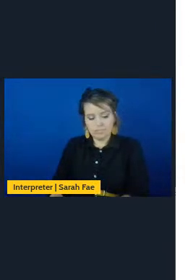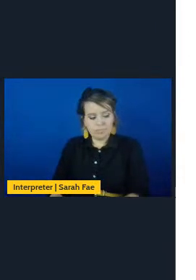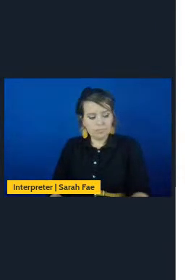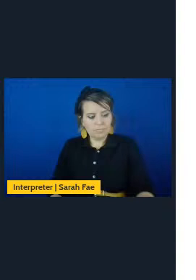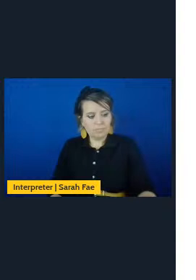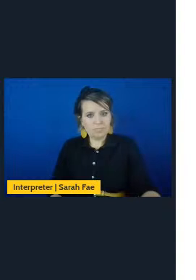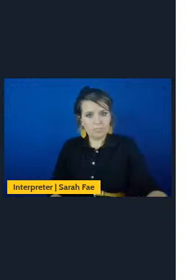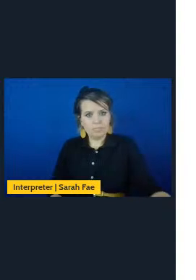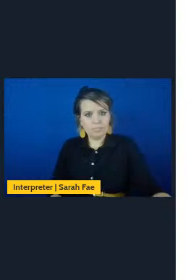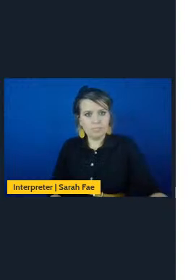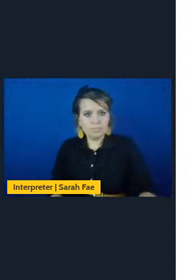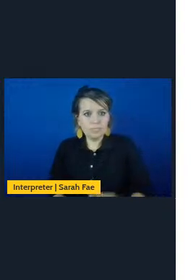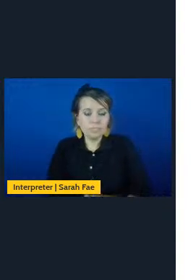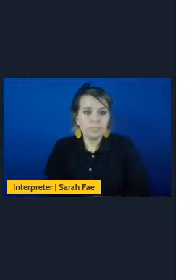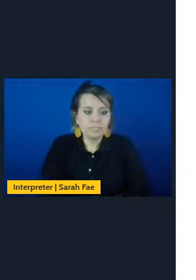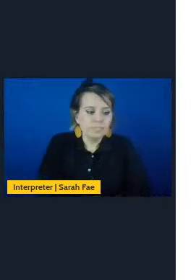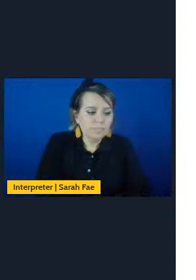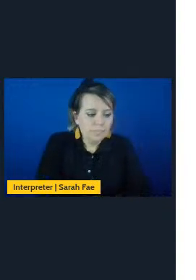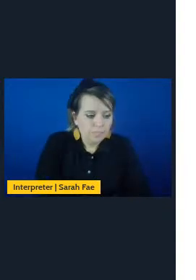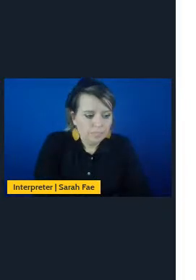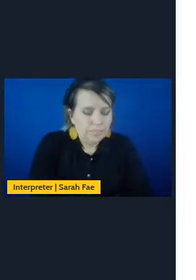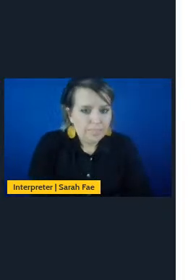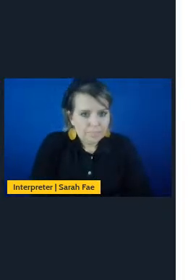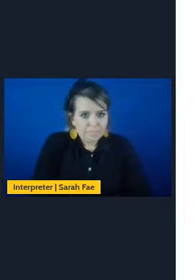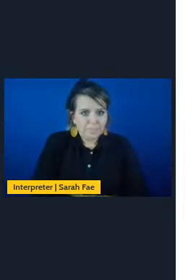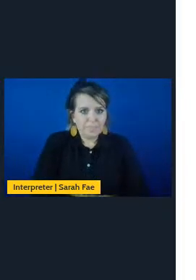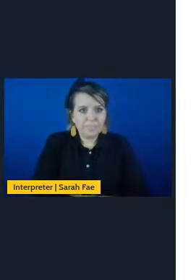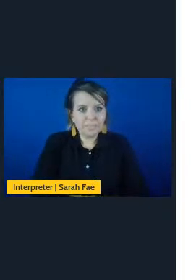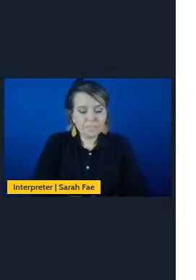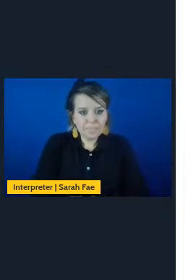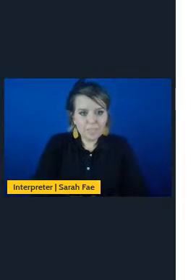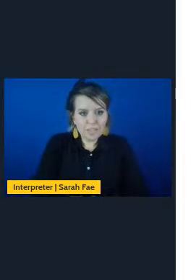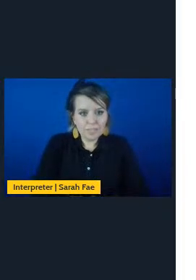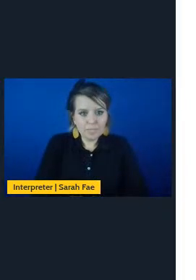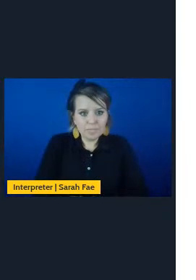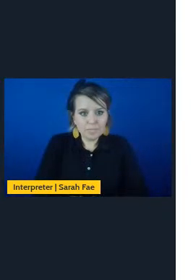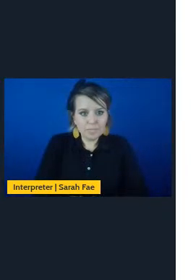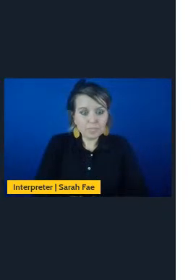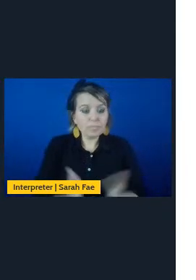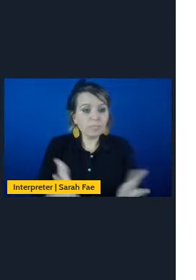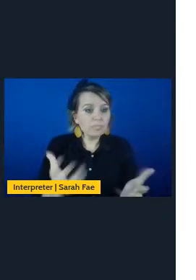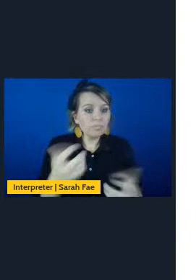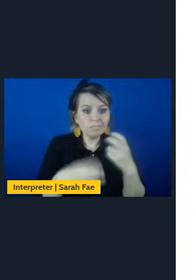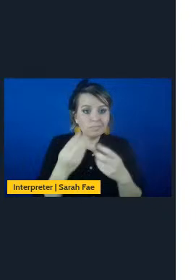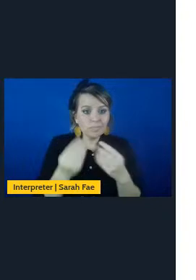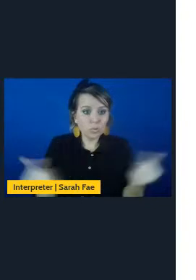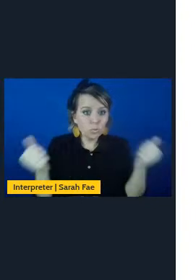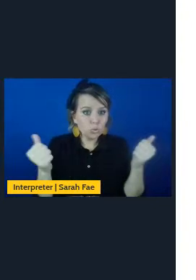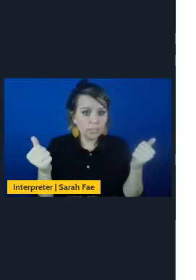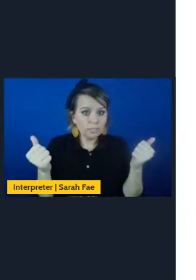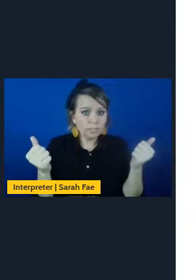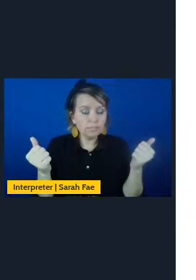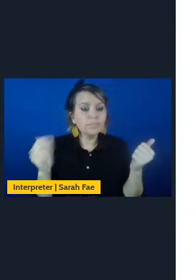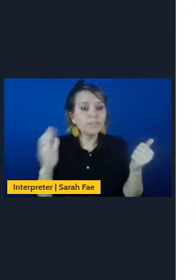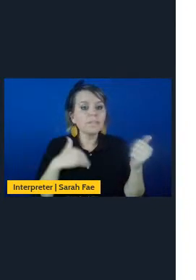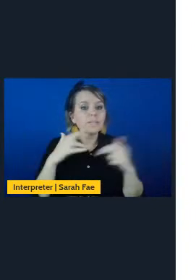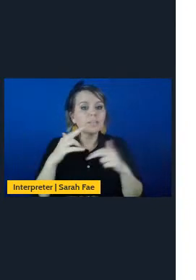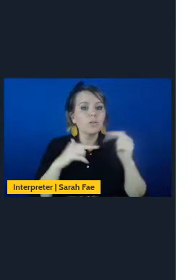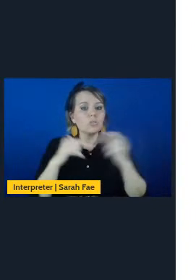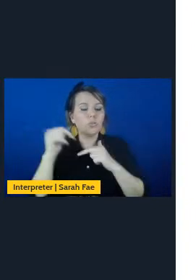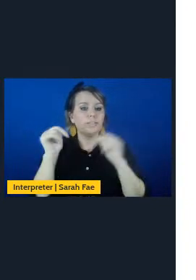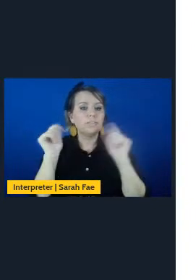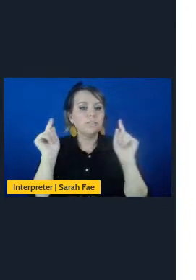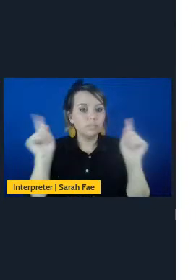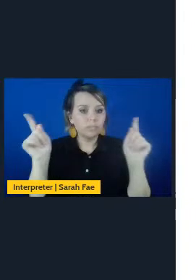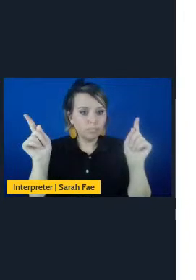The solution is the construct CDK application, which extends the CDK app. So the first construct that